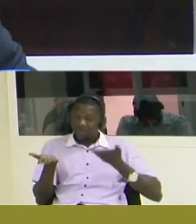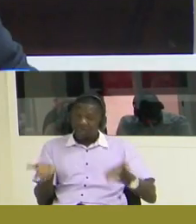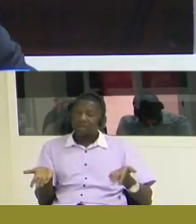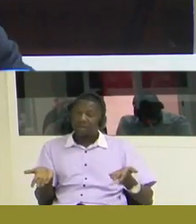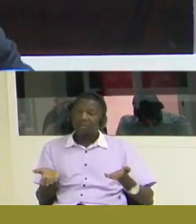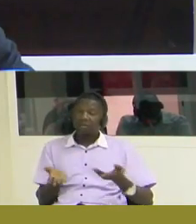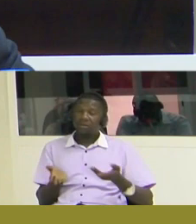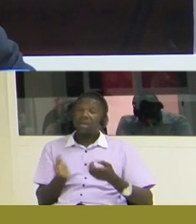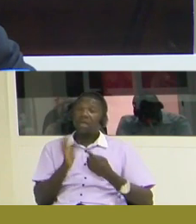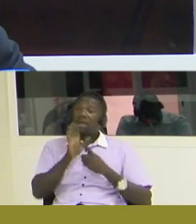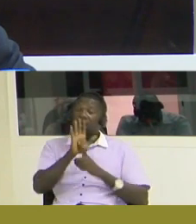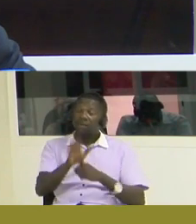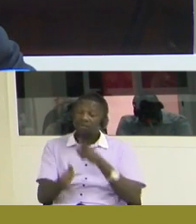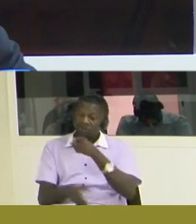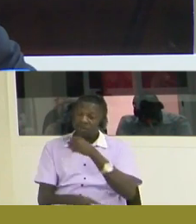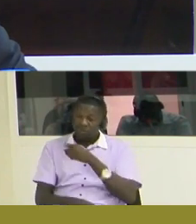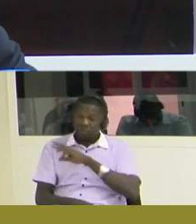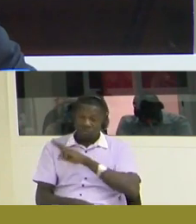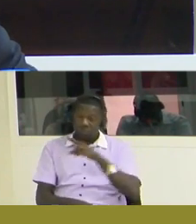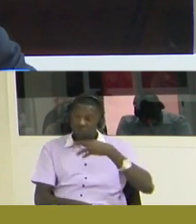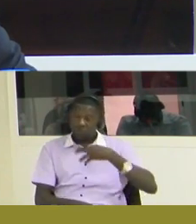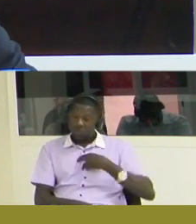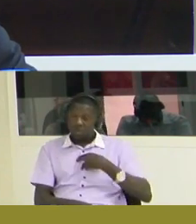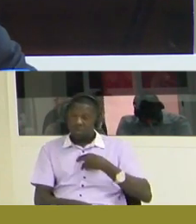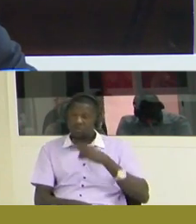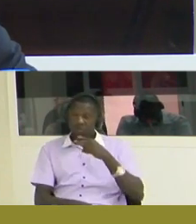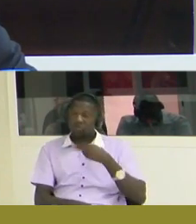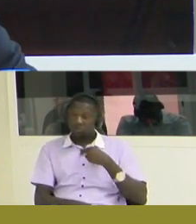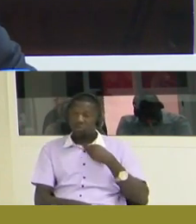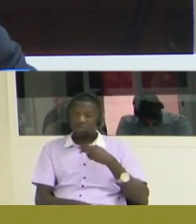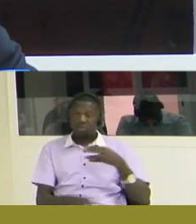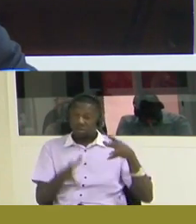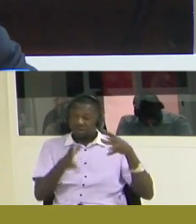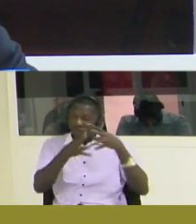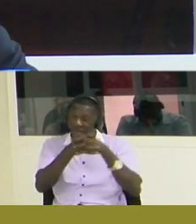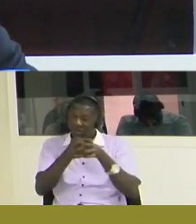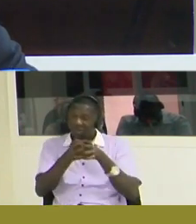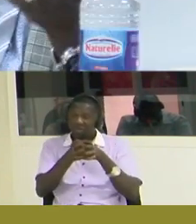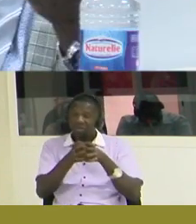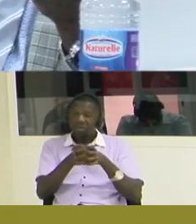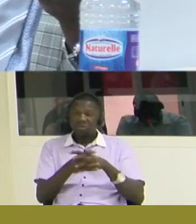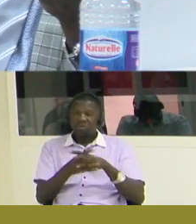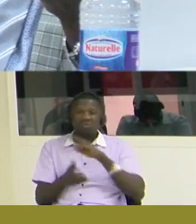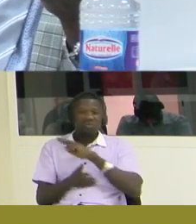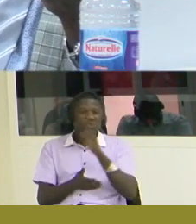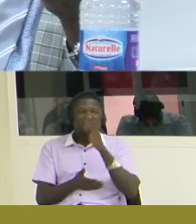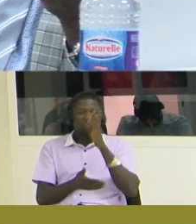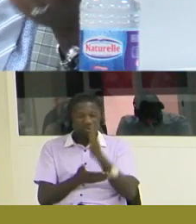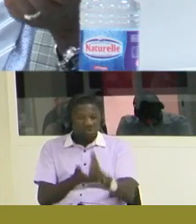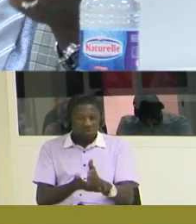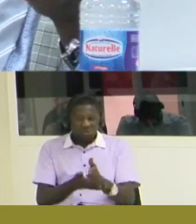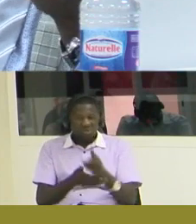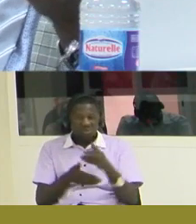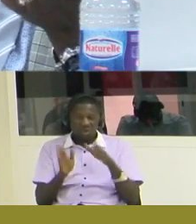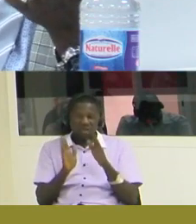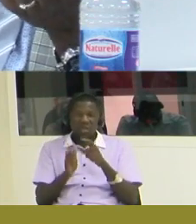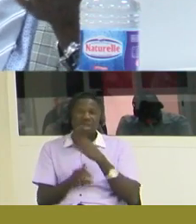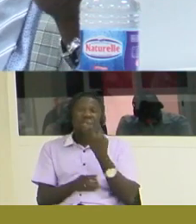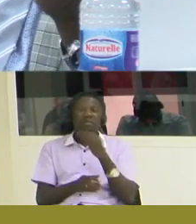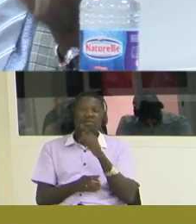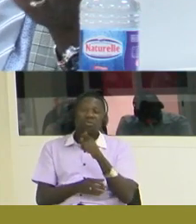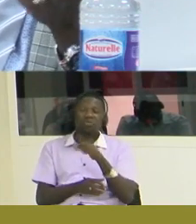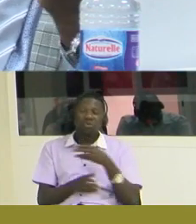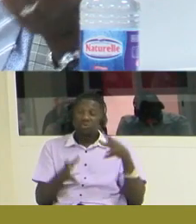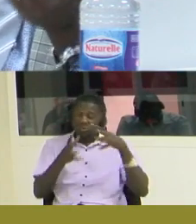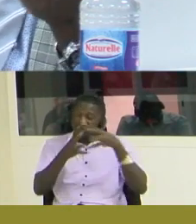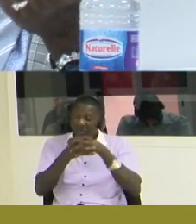if you did not want to be associated with untruth if you do not want to be